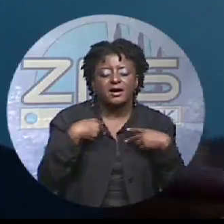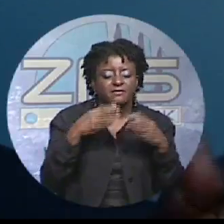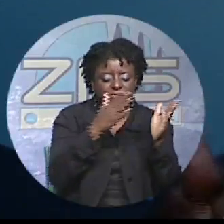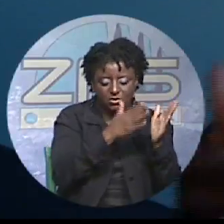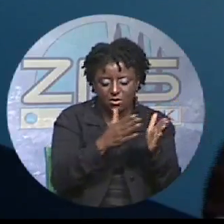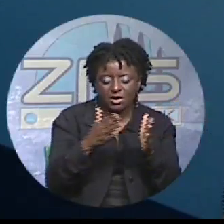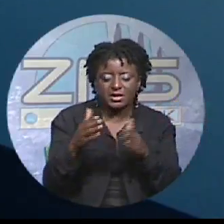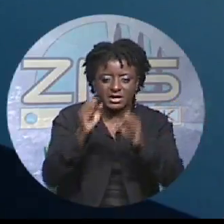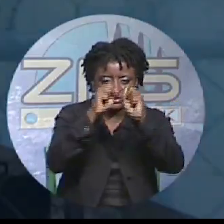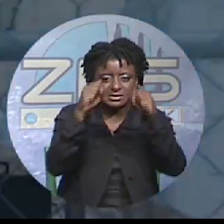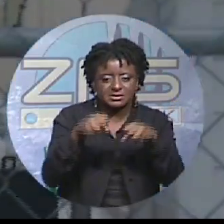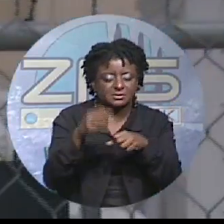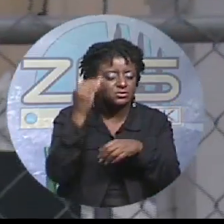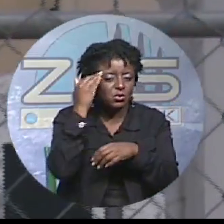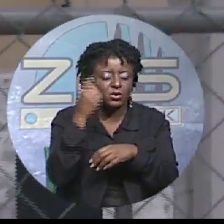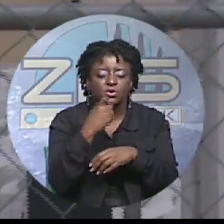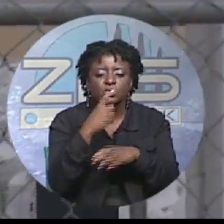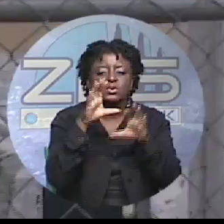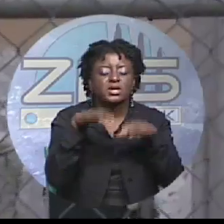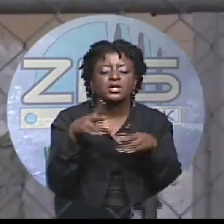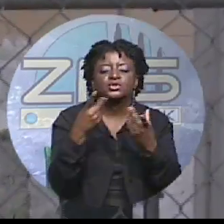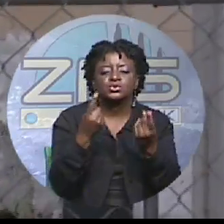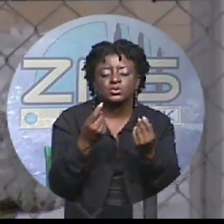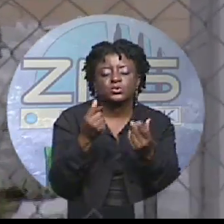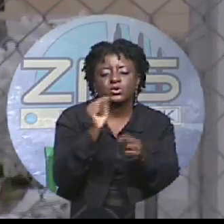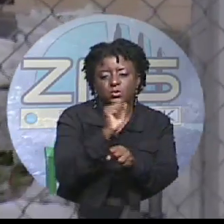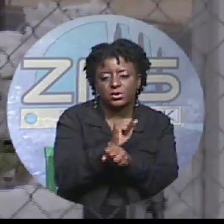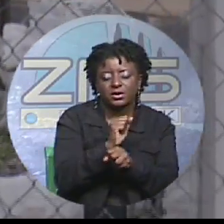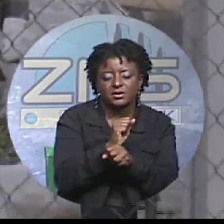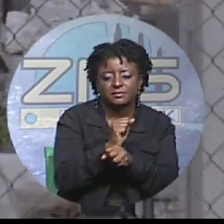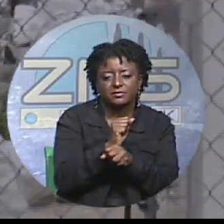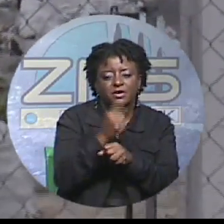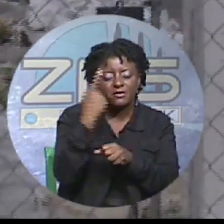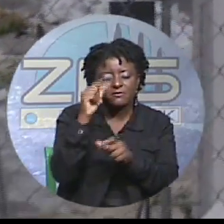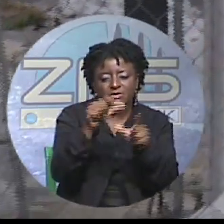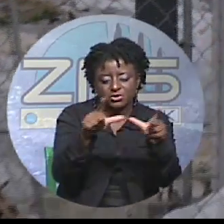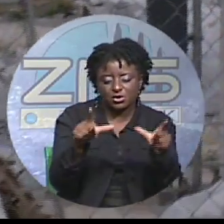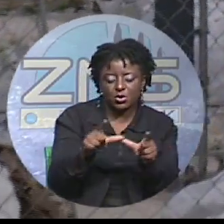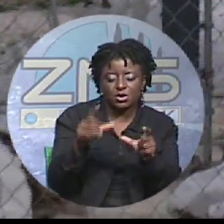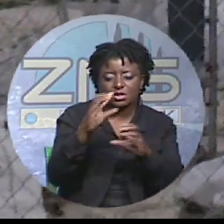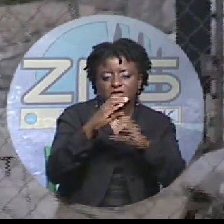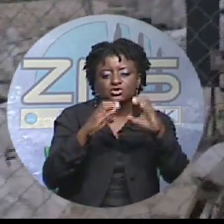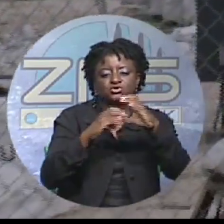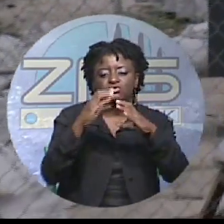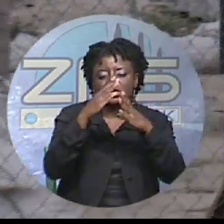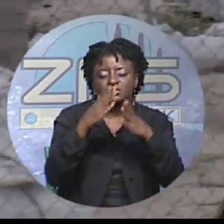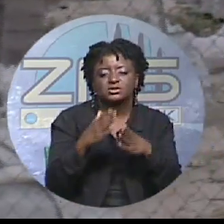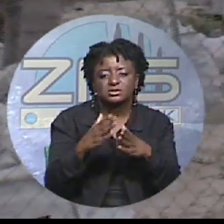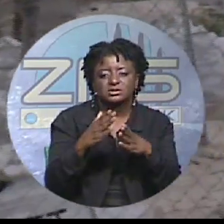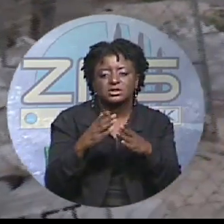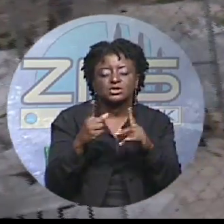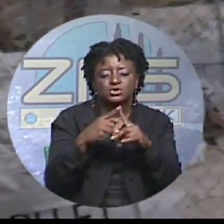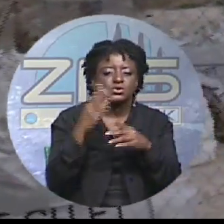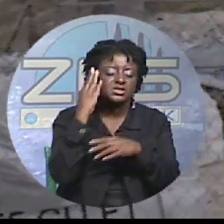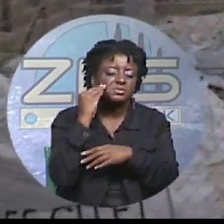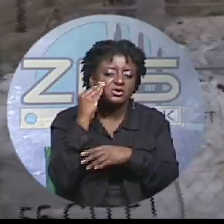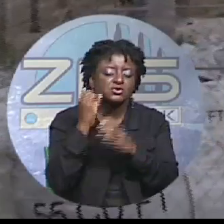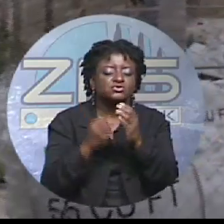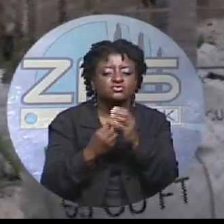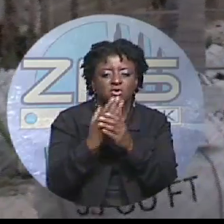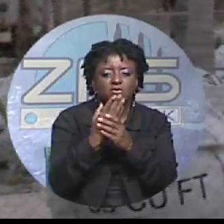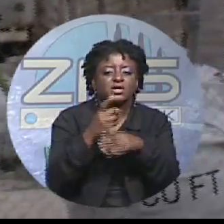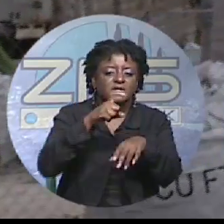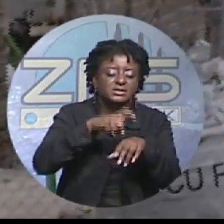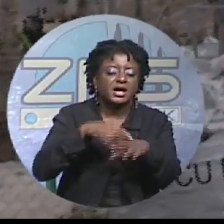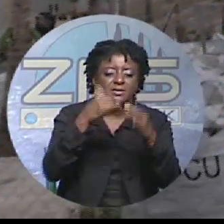who is able to perform work. In order for the local construction industry to experience any major growth, Sands says the time is